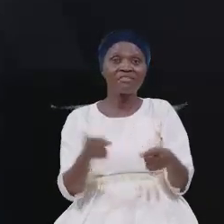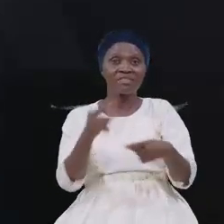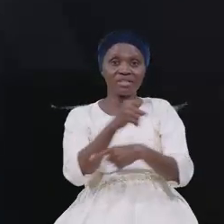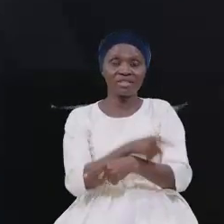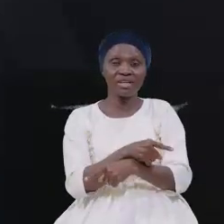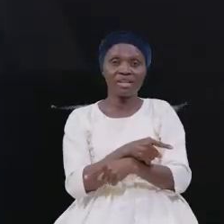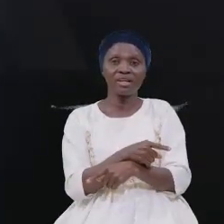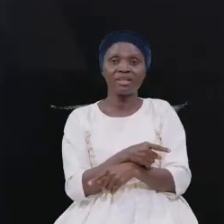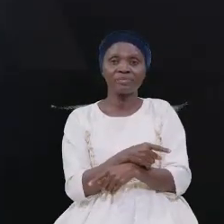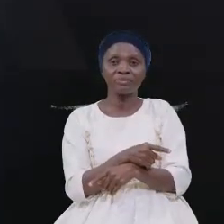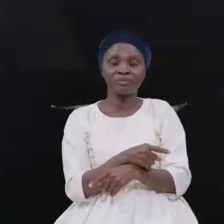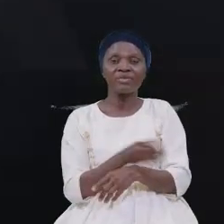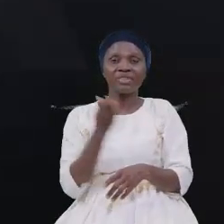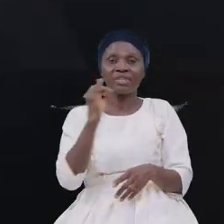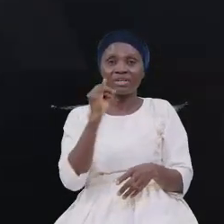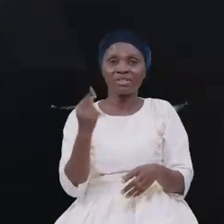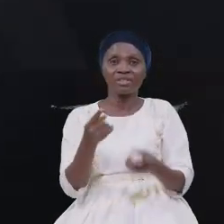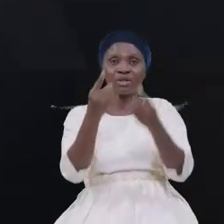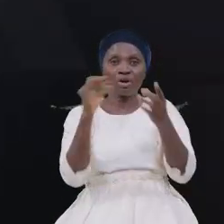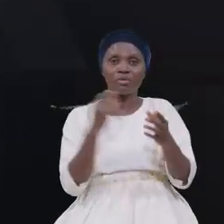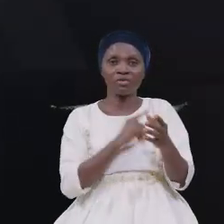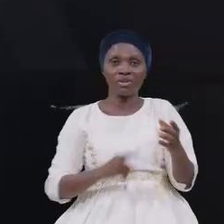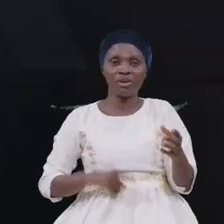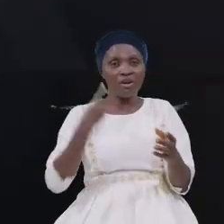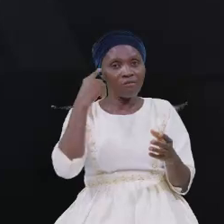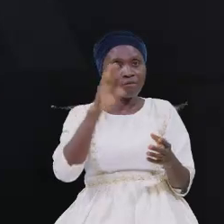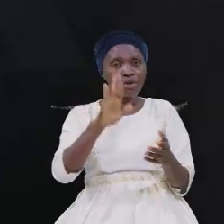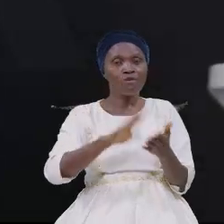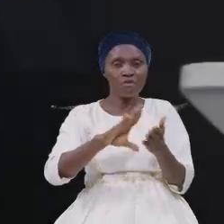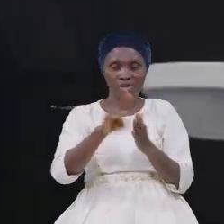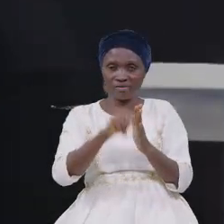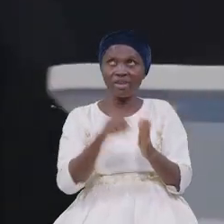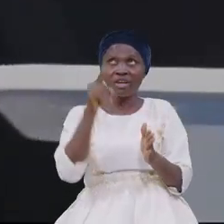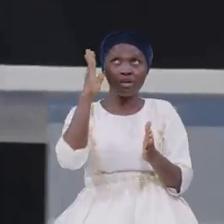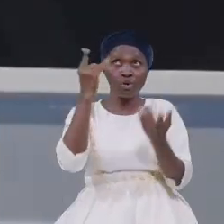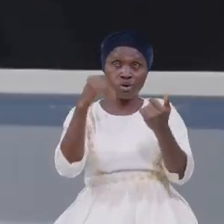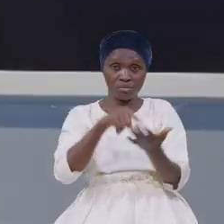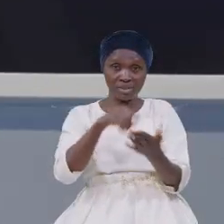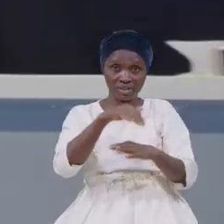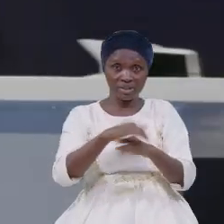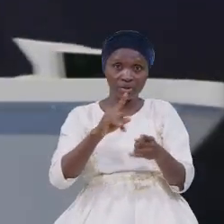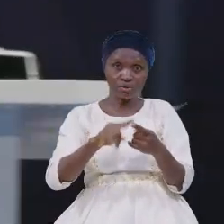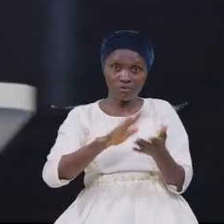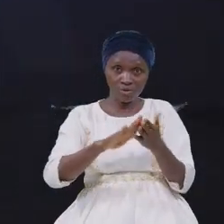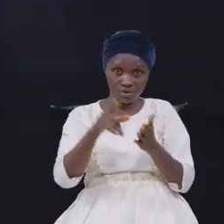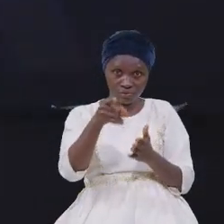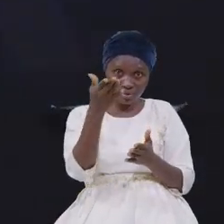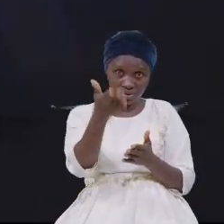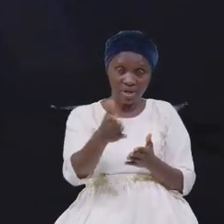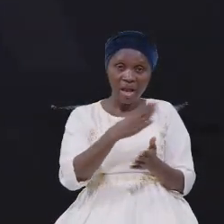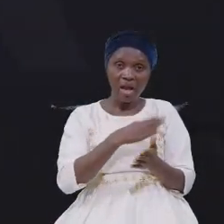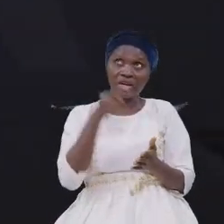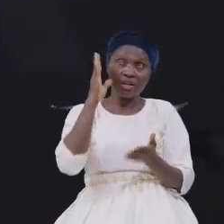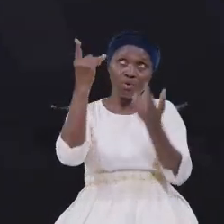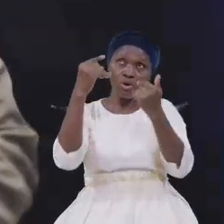your forgiveness. He'll come tonight and forgive you then. He'll come tonight and save you there. He'll